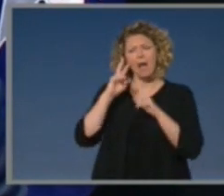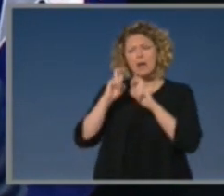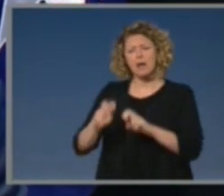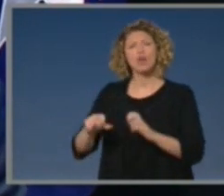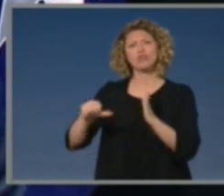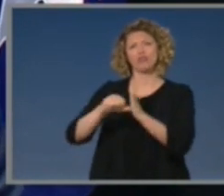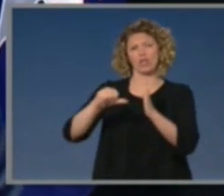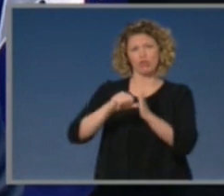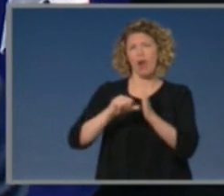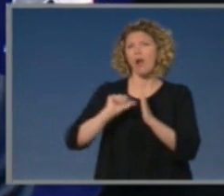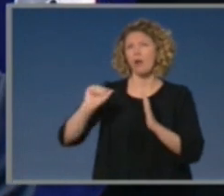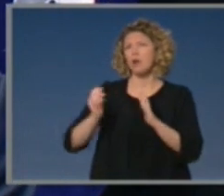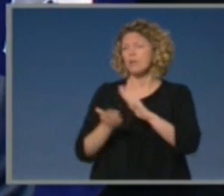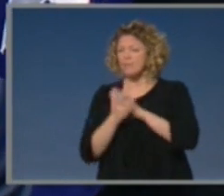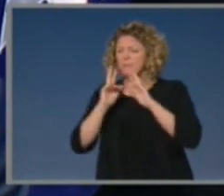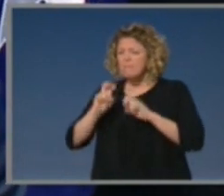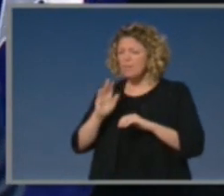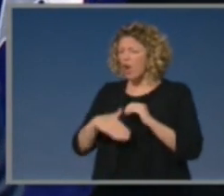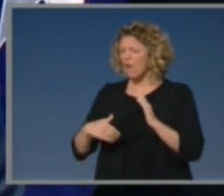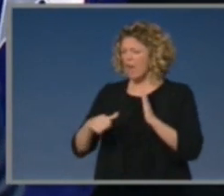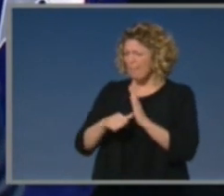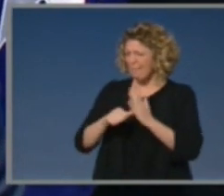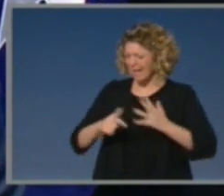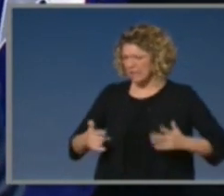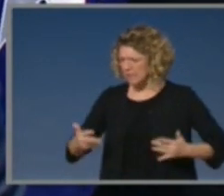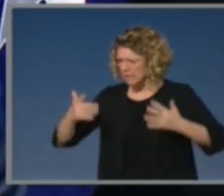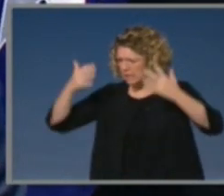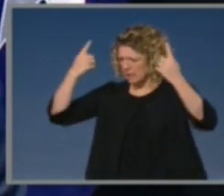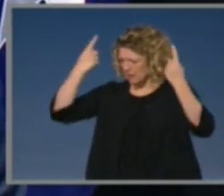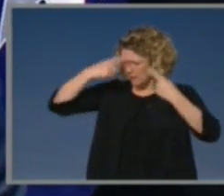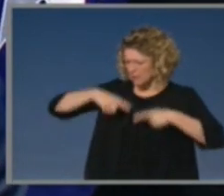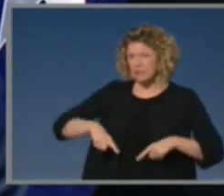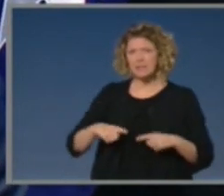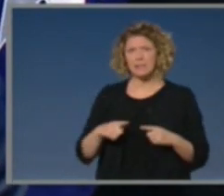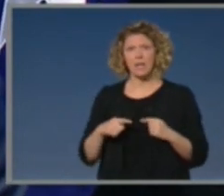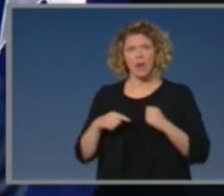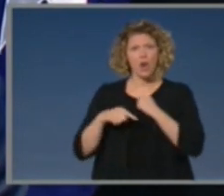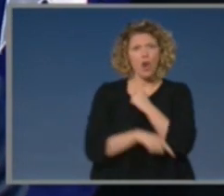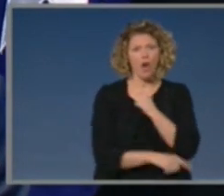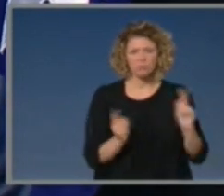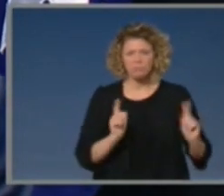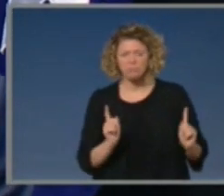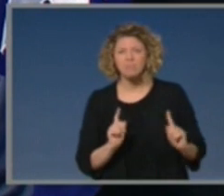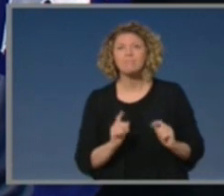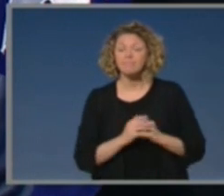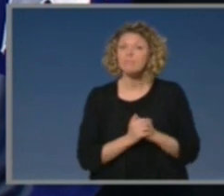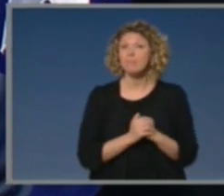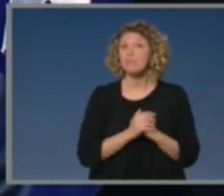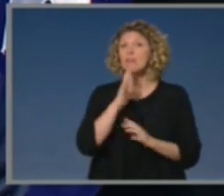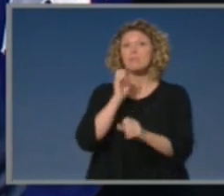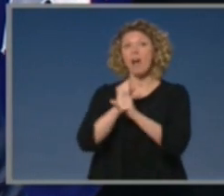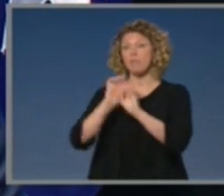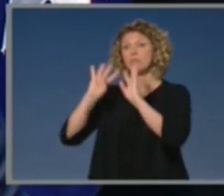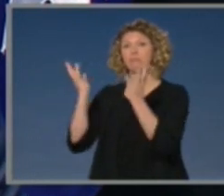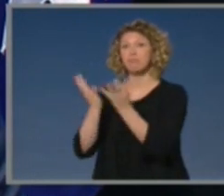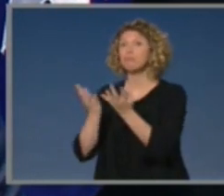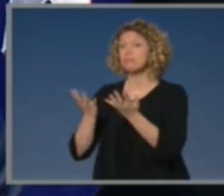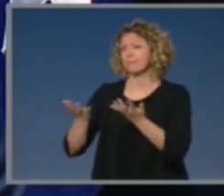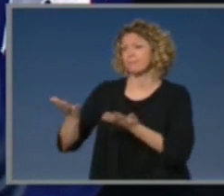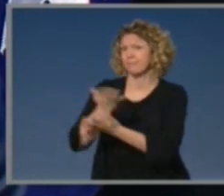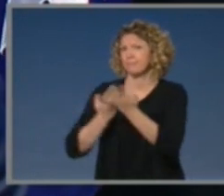been supporting those figures that the Treasurer was talking about today. And I can assure you that the National Cabinet and certainly the Commonwealth